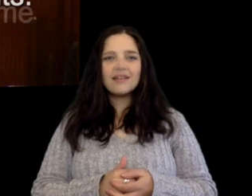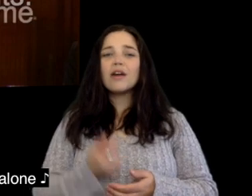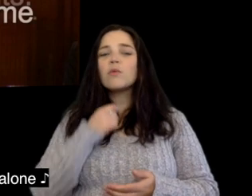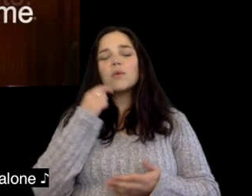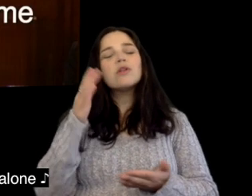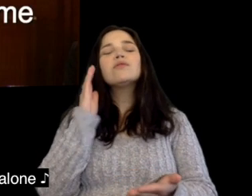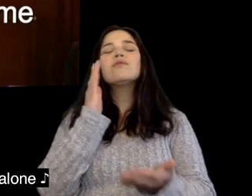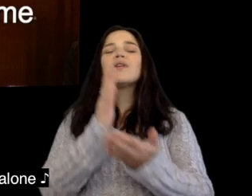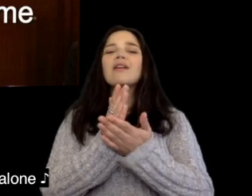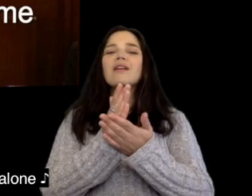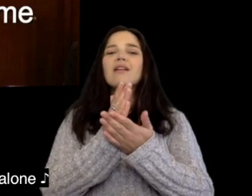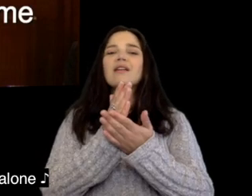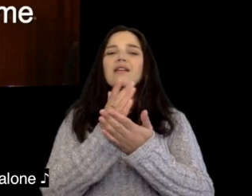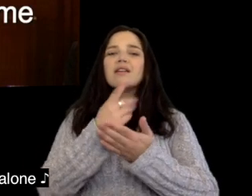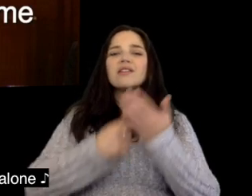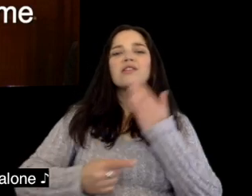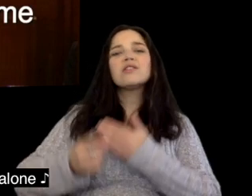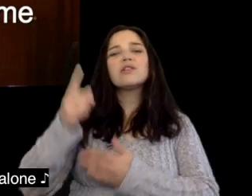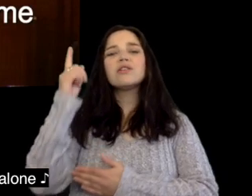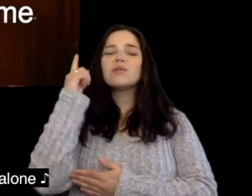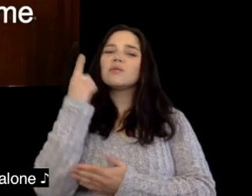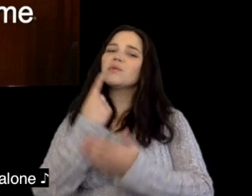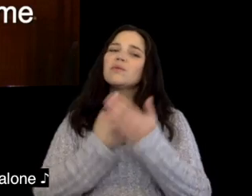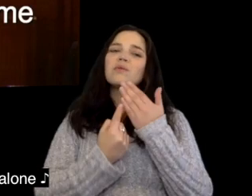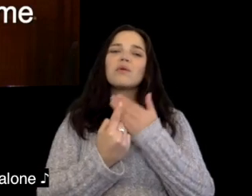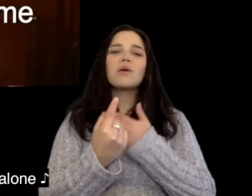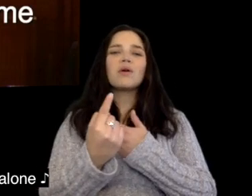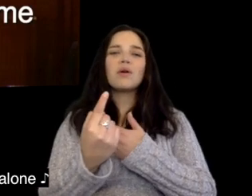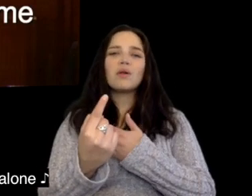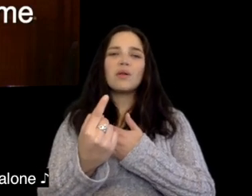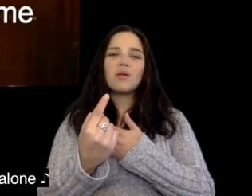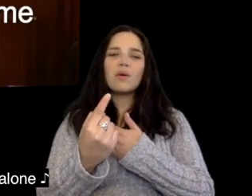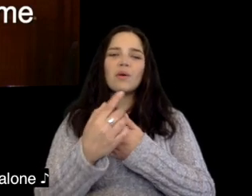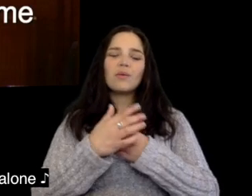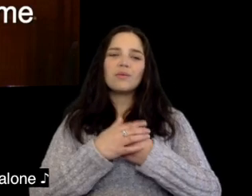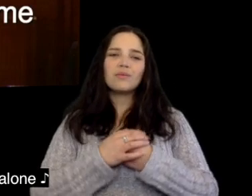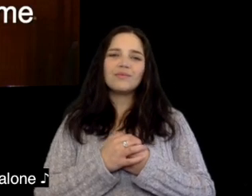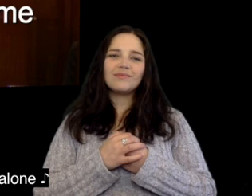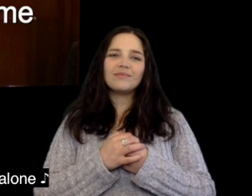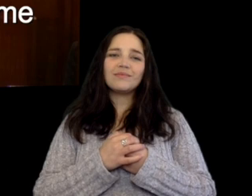delights, and I will trust in you